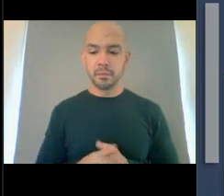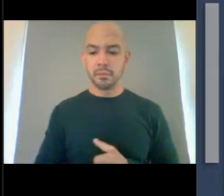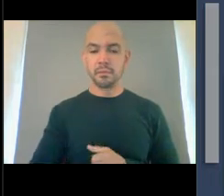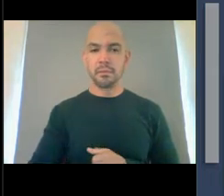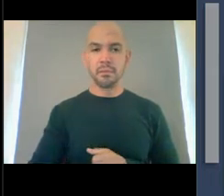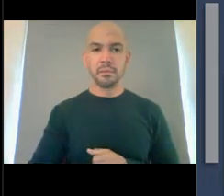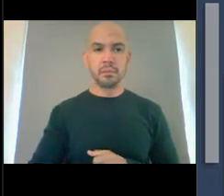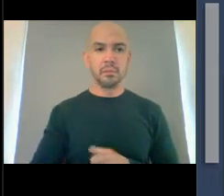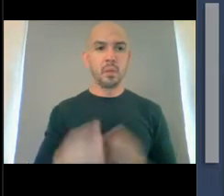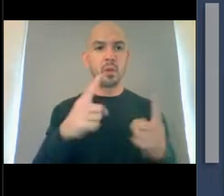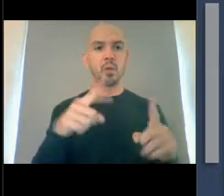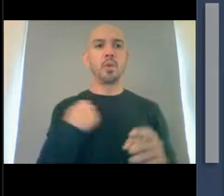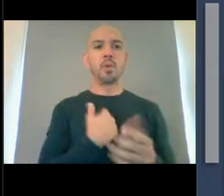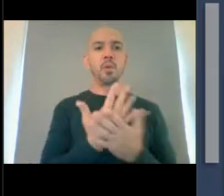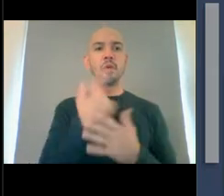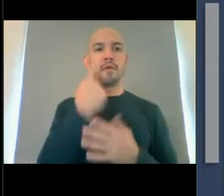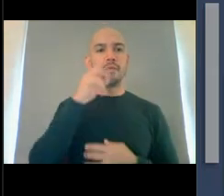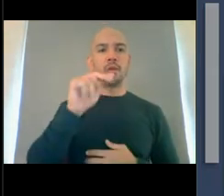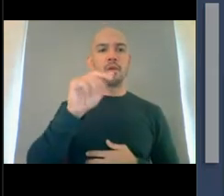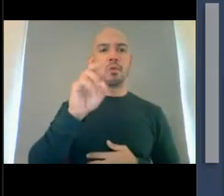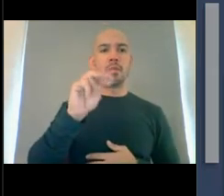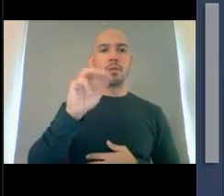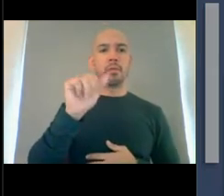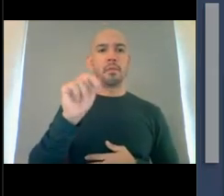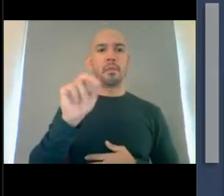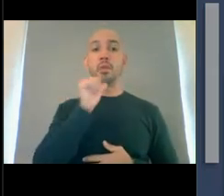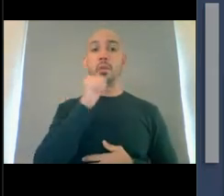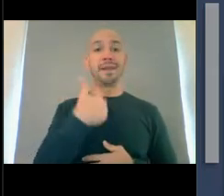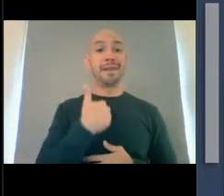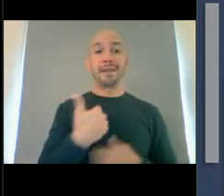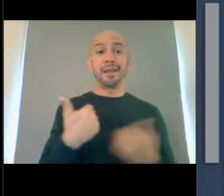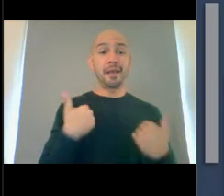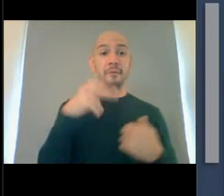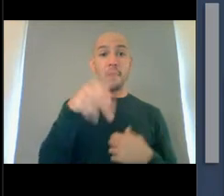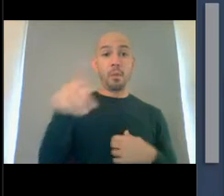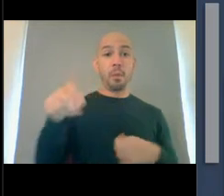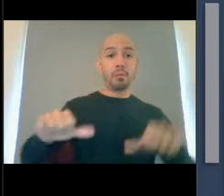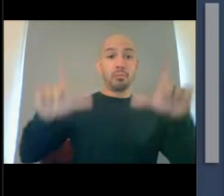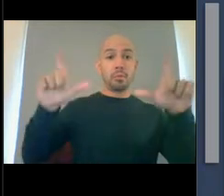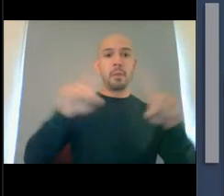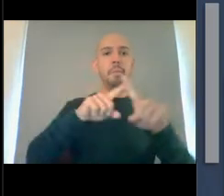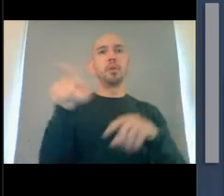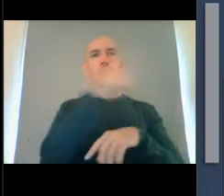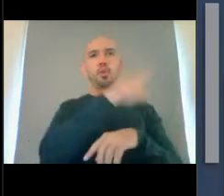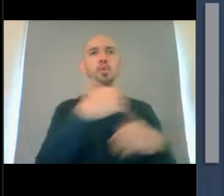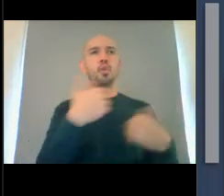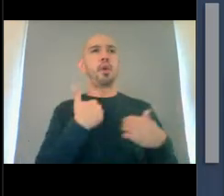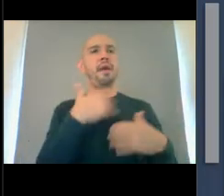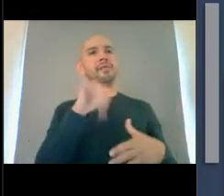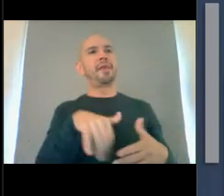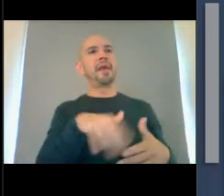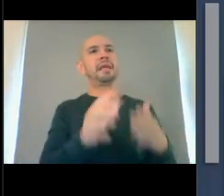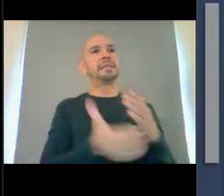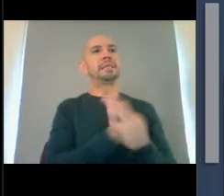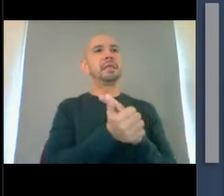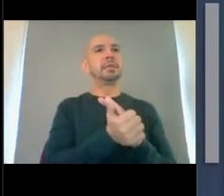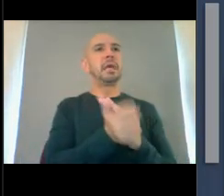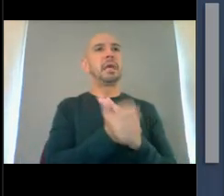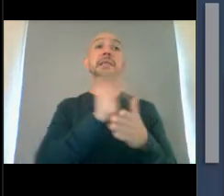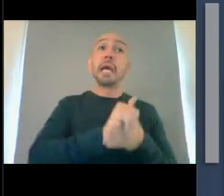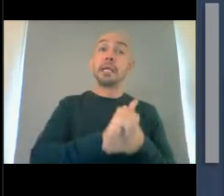while we wait for norman i just want to point out while we didn't get the powerpoint up it's an attachment to everybody's item so so everybody has it and the